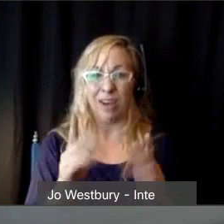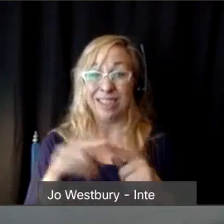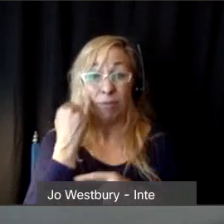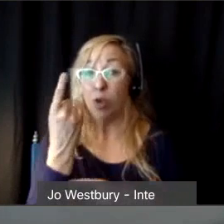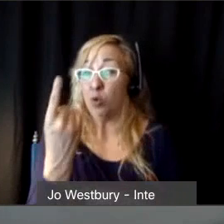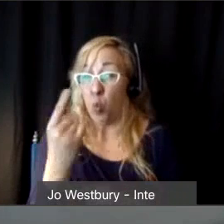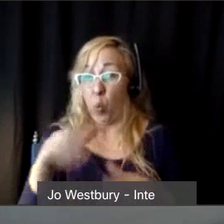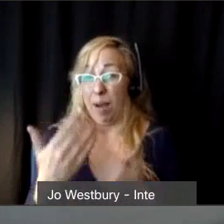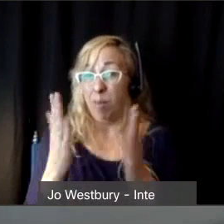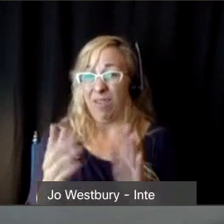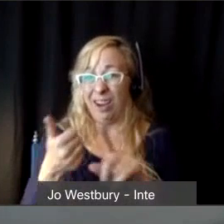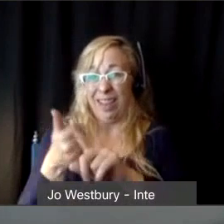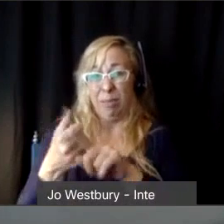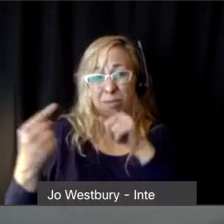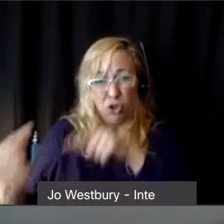not generally